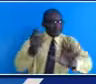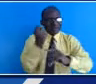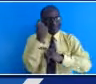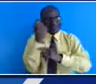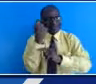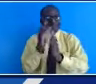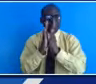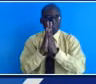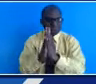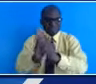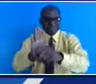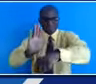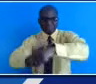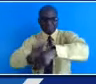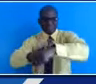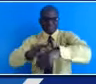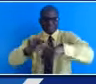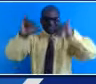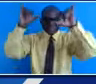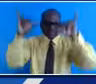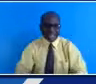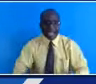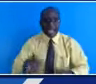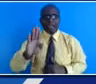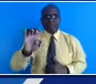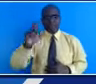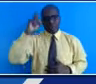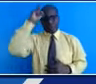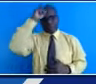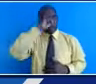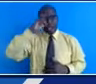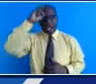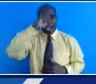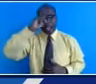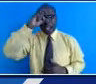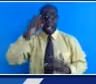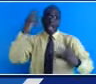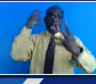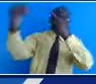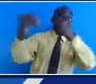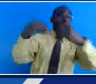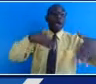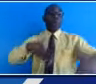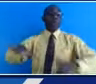If you go to a restaurant, wear a mask. If you go to your office, wear a mask. We